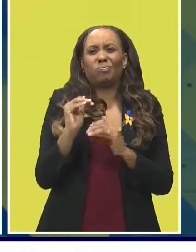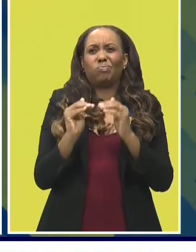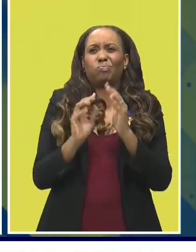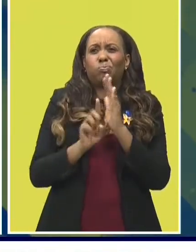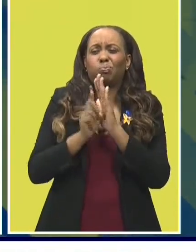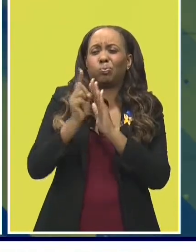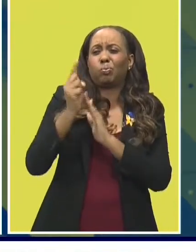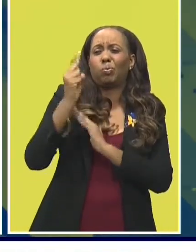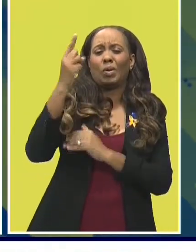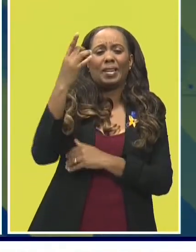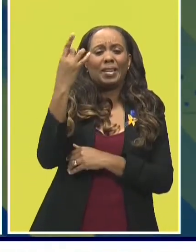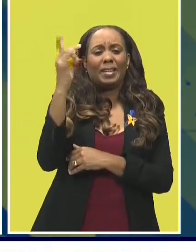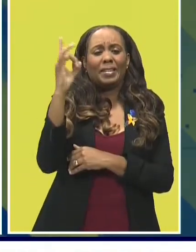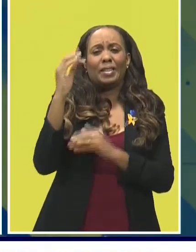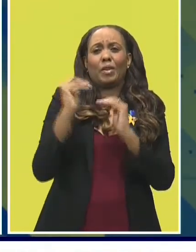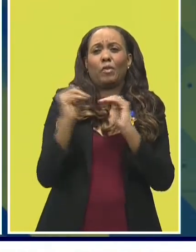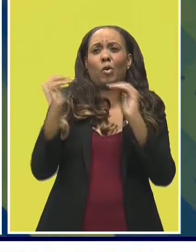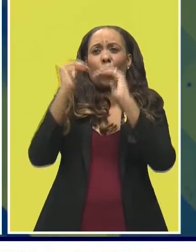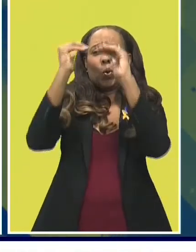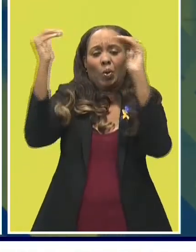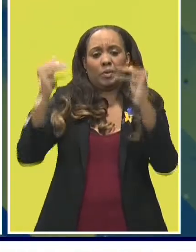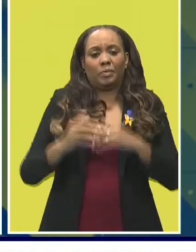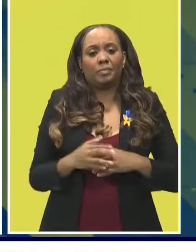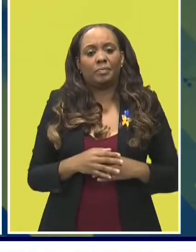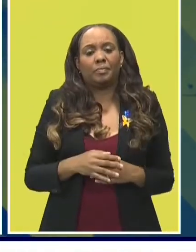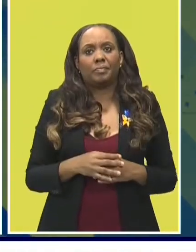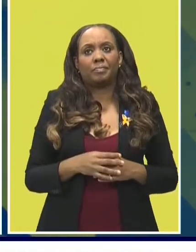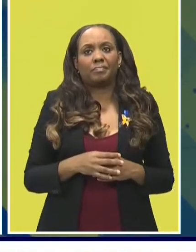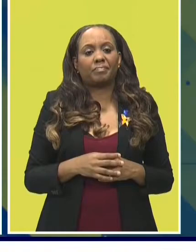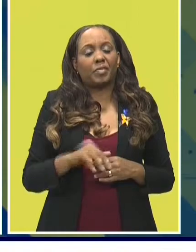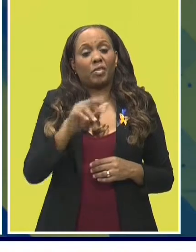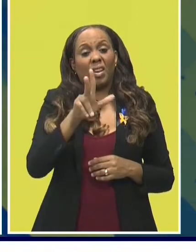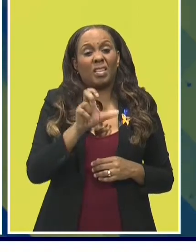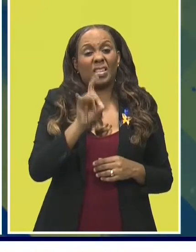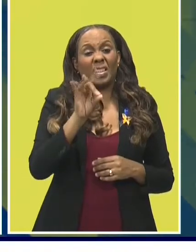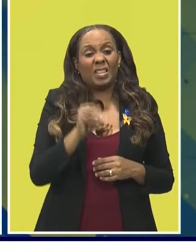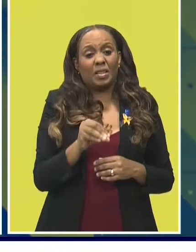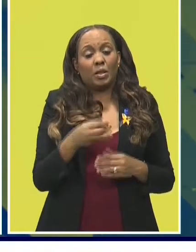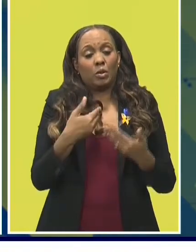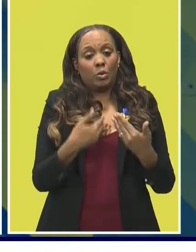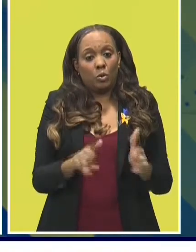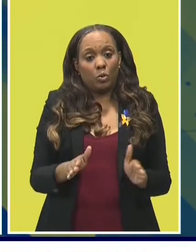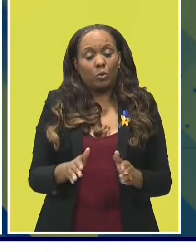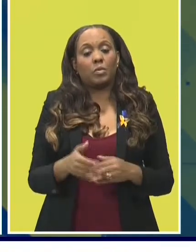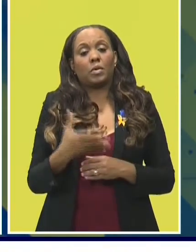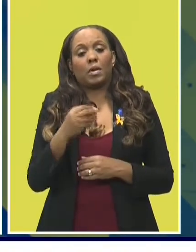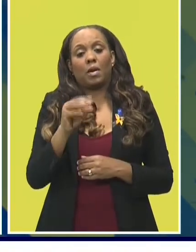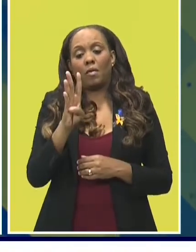be 380 rooms and 40 condominiums.